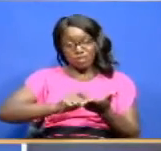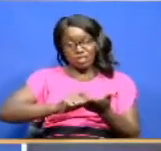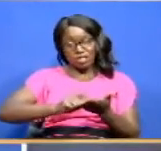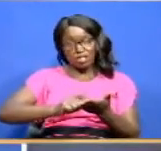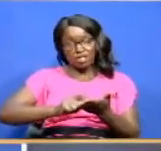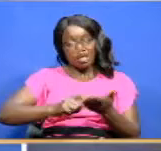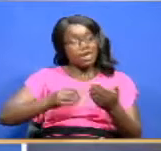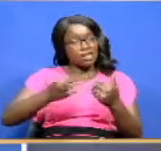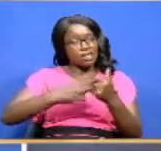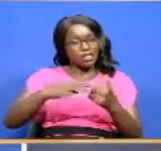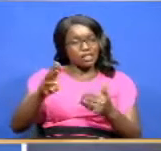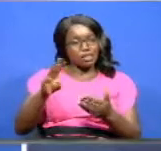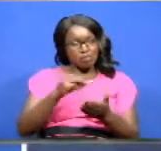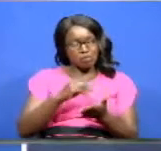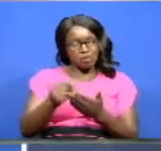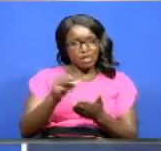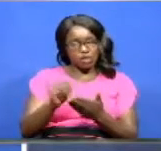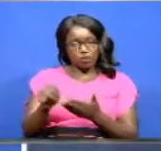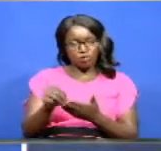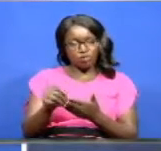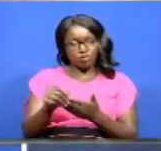improperly to Madam R.